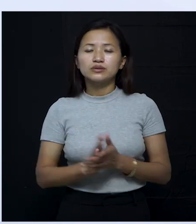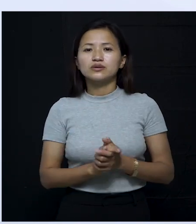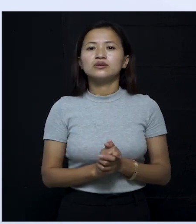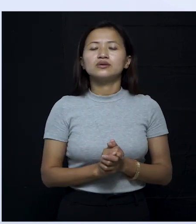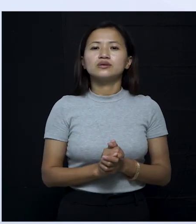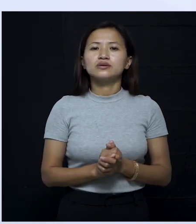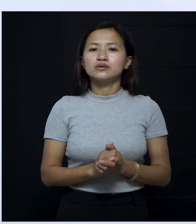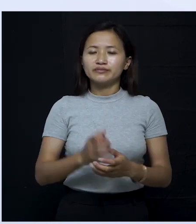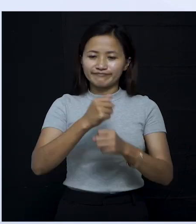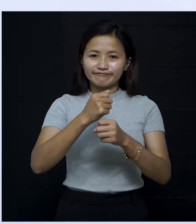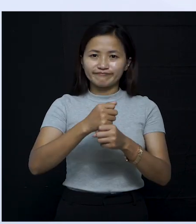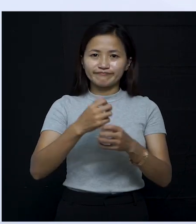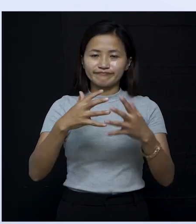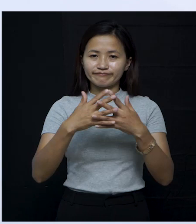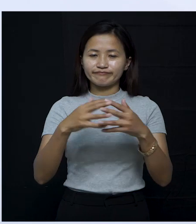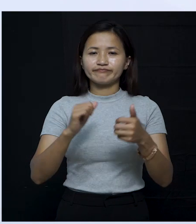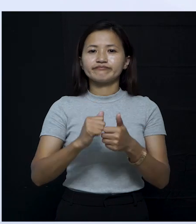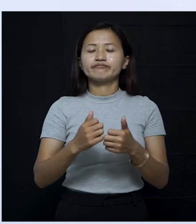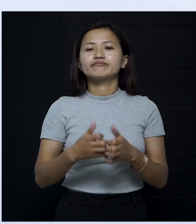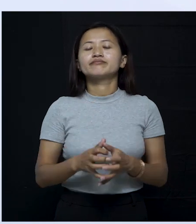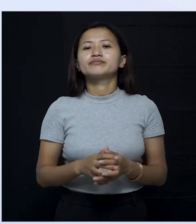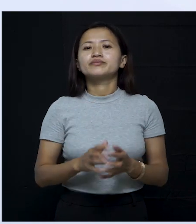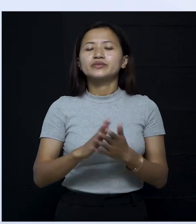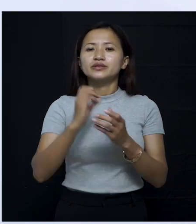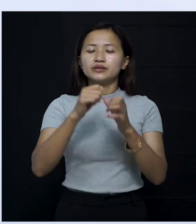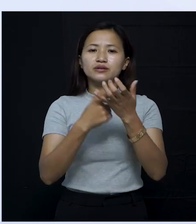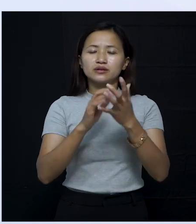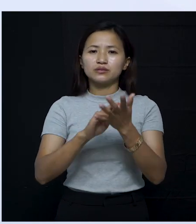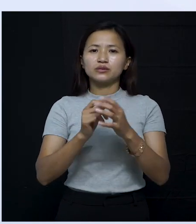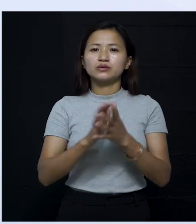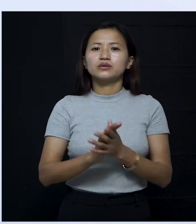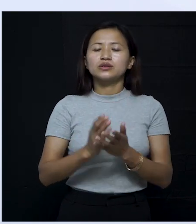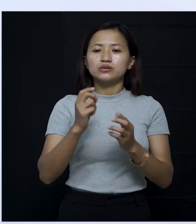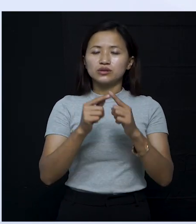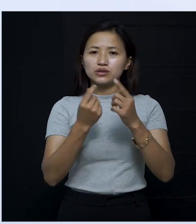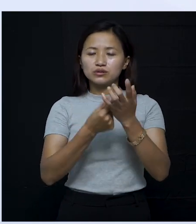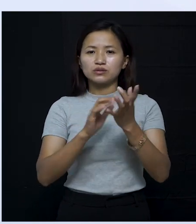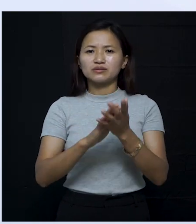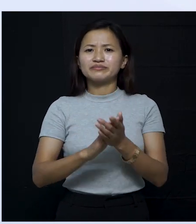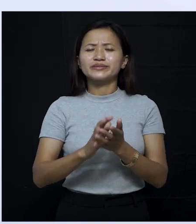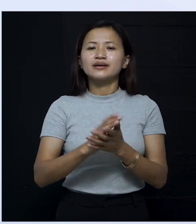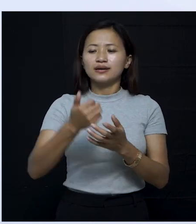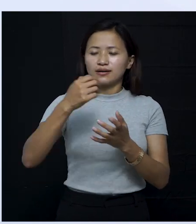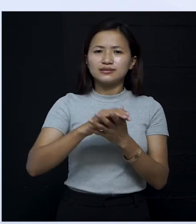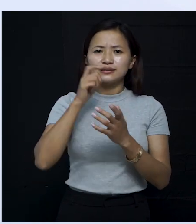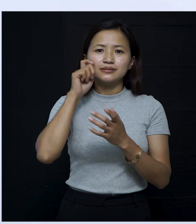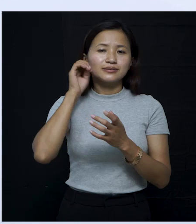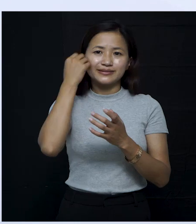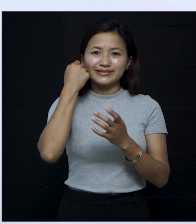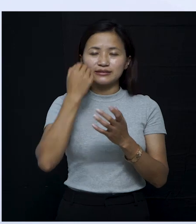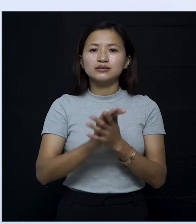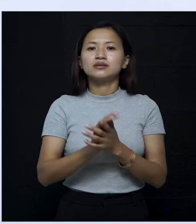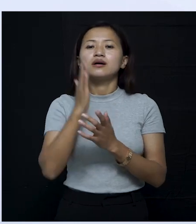we have ginger, okay? Ginger is there, then cardamom, turmeric, all those are there, okay? So you